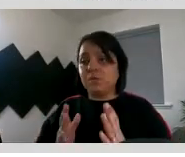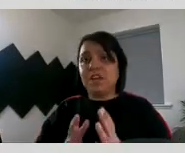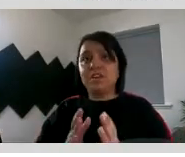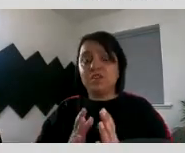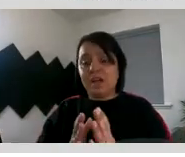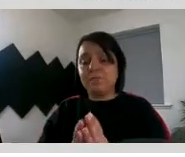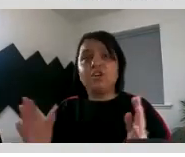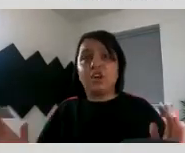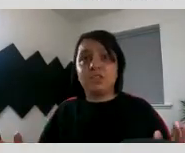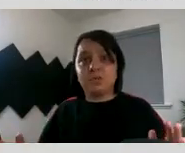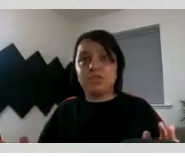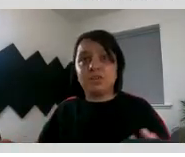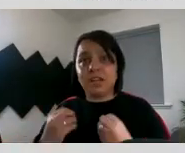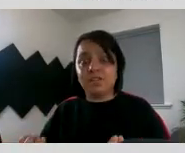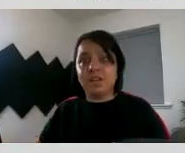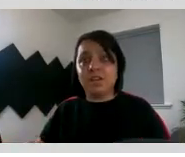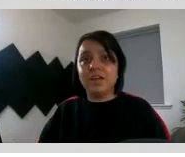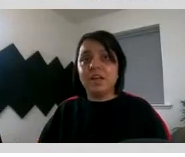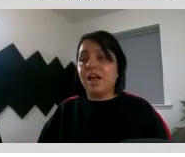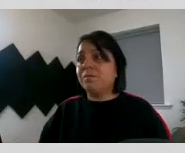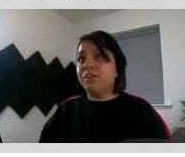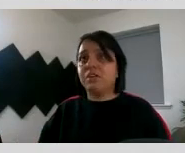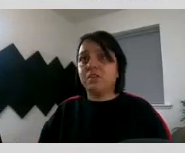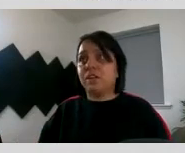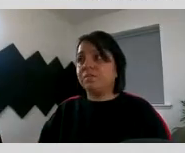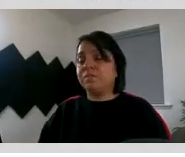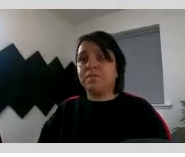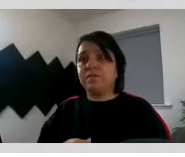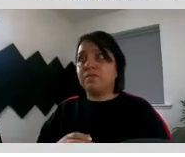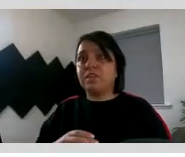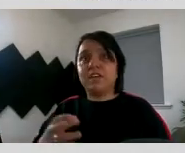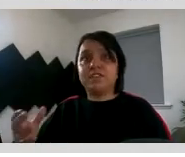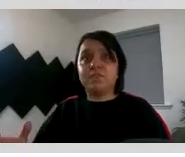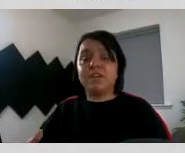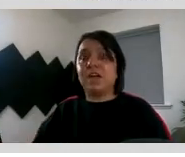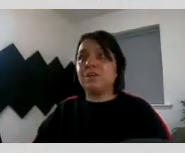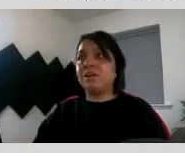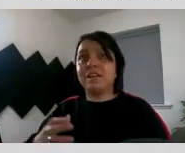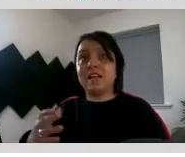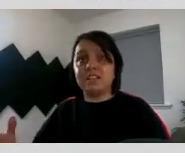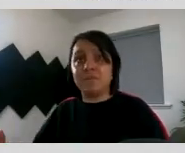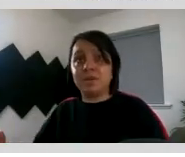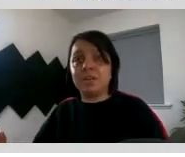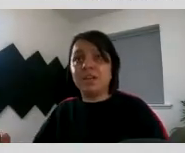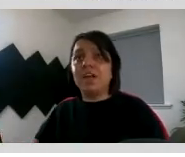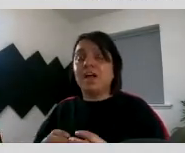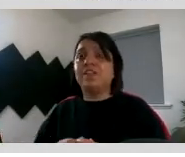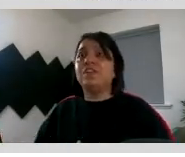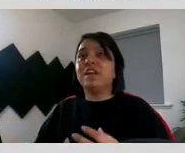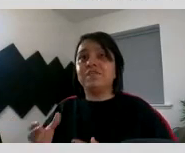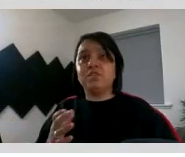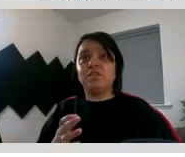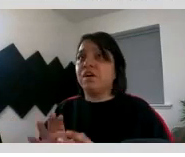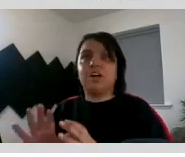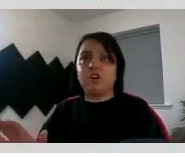will tell you how many crimes has been done in that area, how many deaths there have been, how many attacks there have been, and then you can